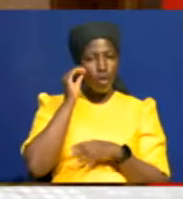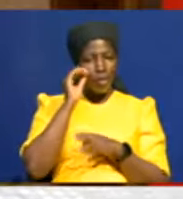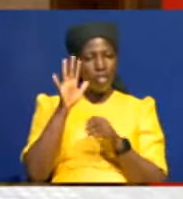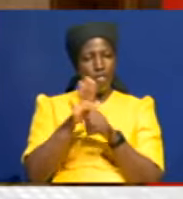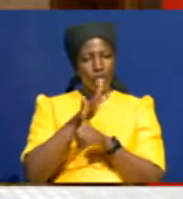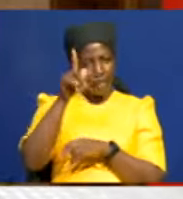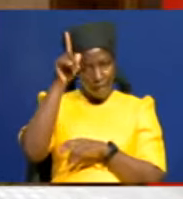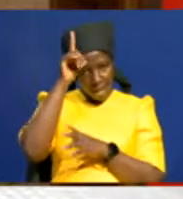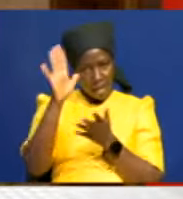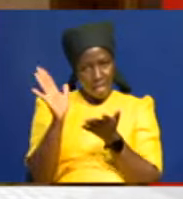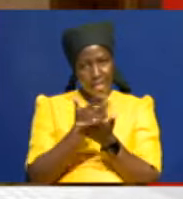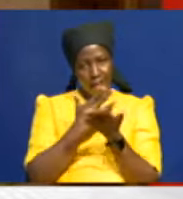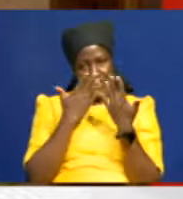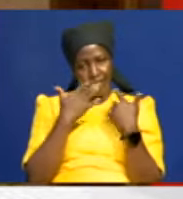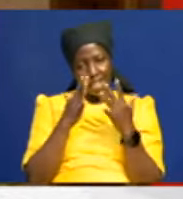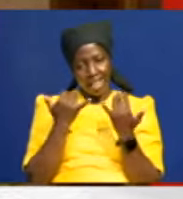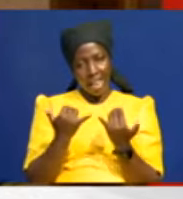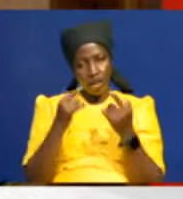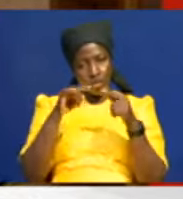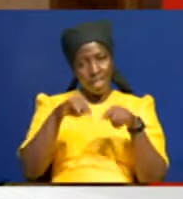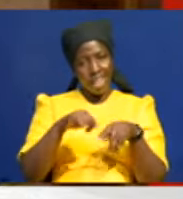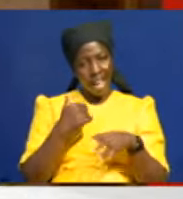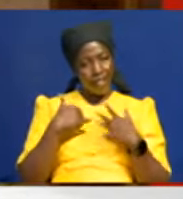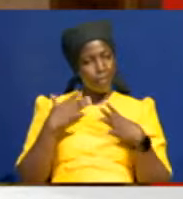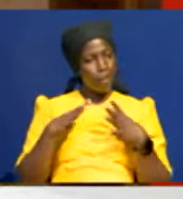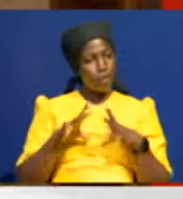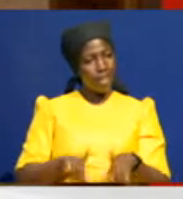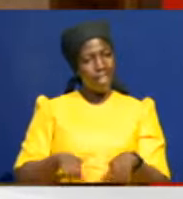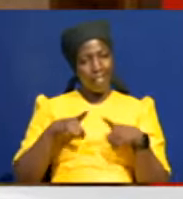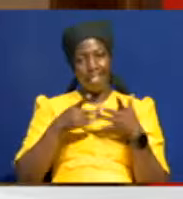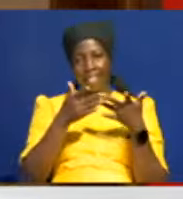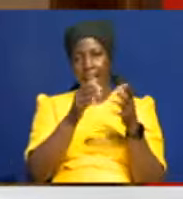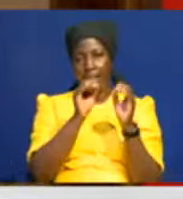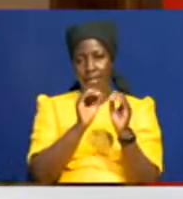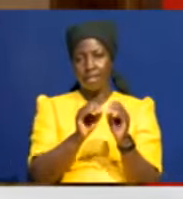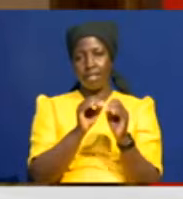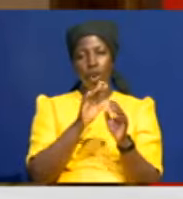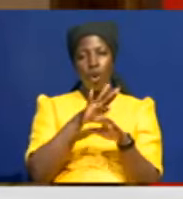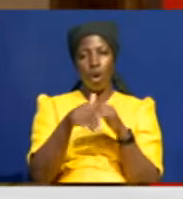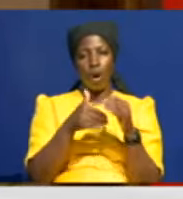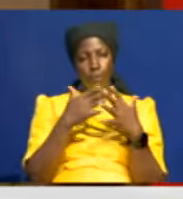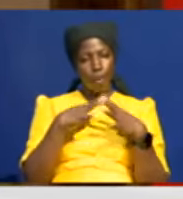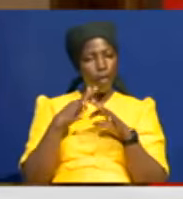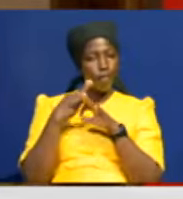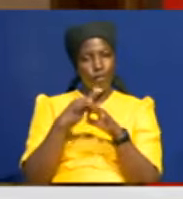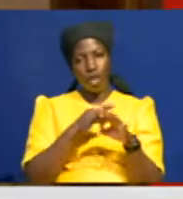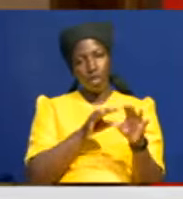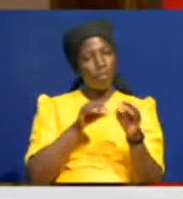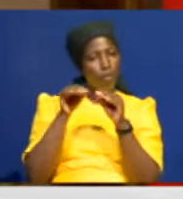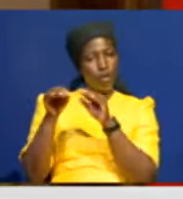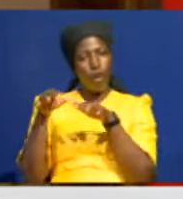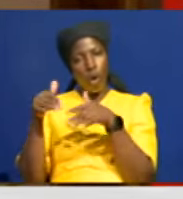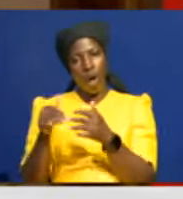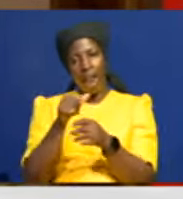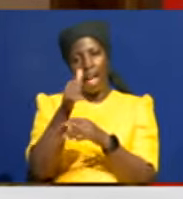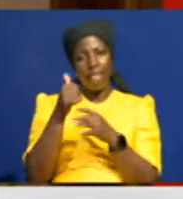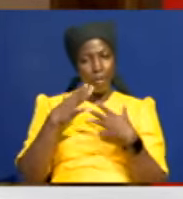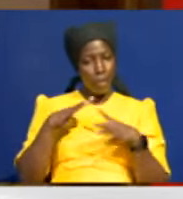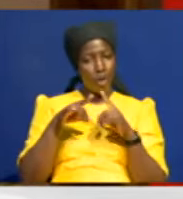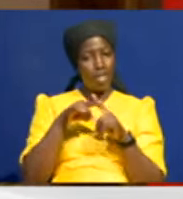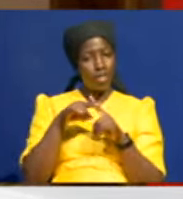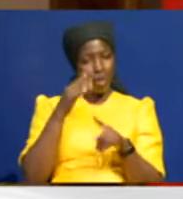in eastern Ukraine, when there is no life today, actually. Everybody was forced to flee or they were killed, because that is the reality